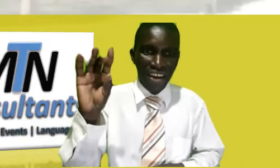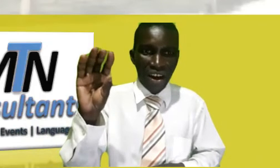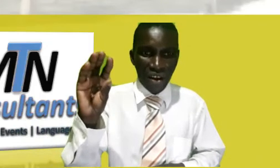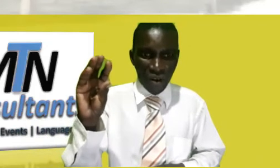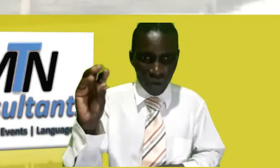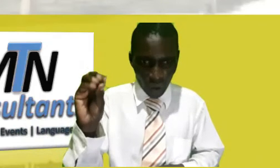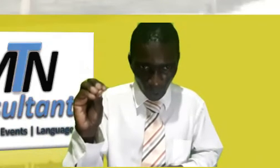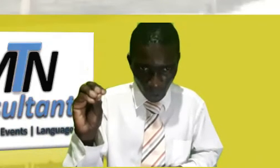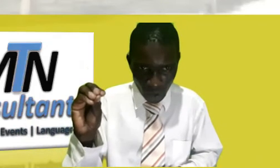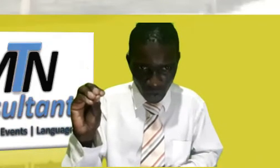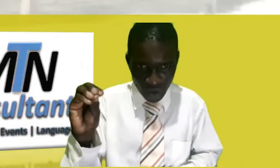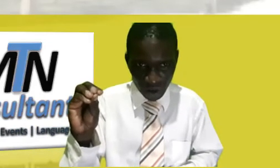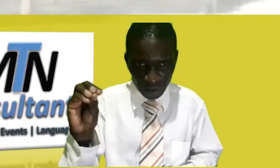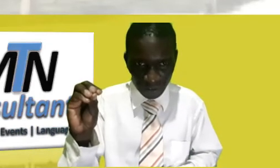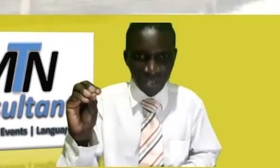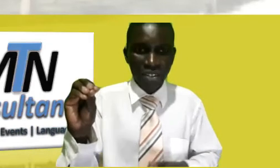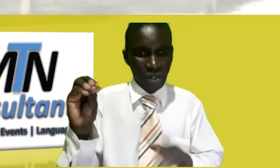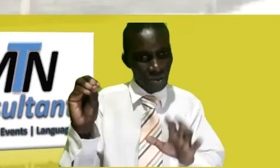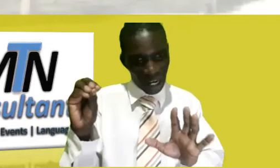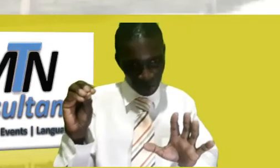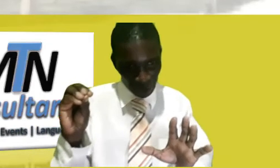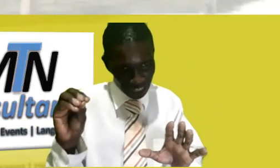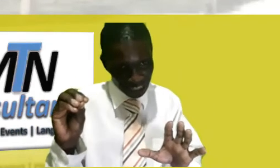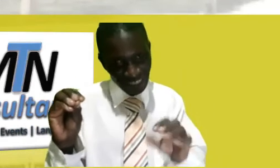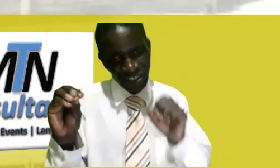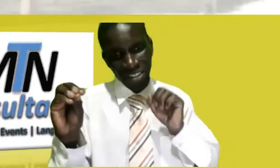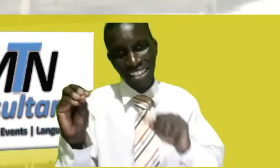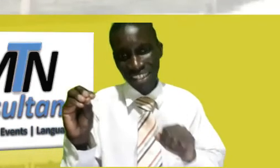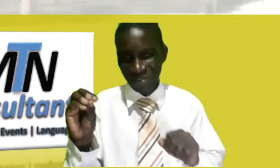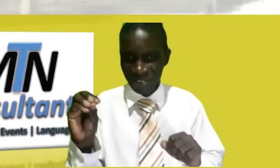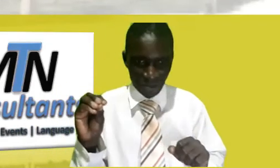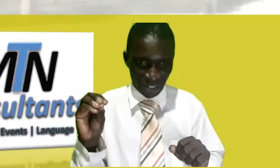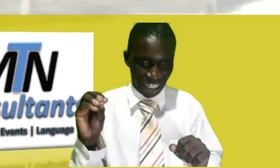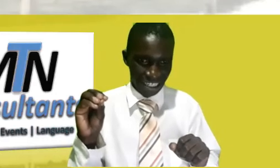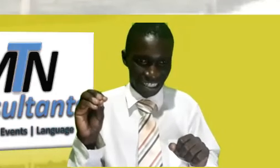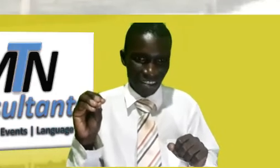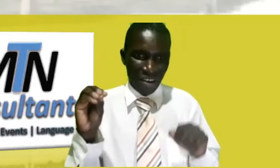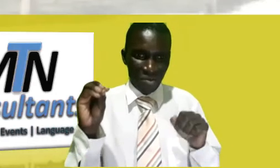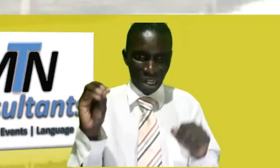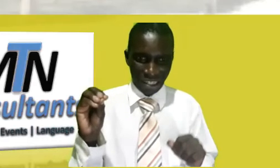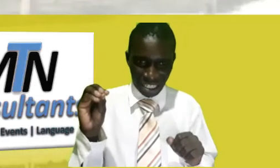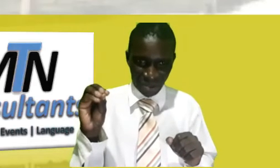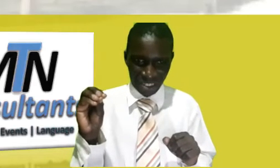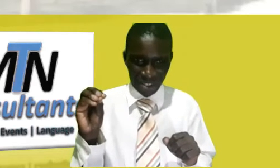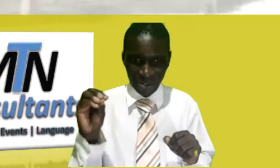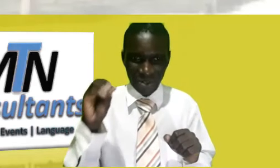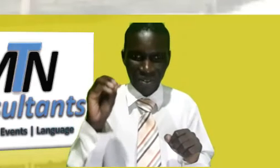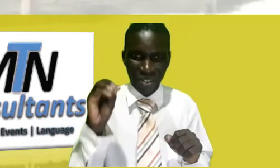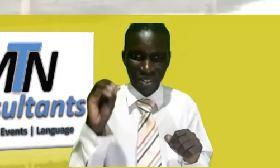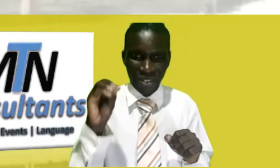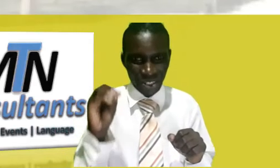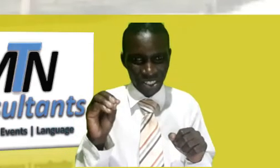K, O. Don't worry about that. You still have time to learn it, but that is what you